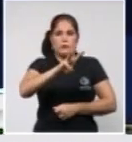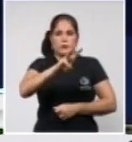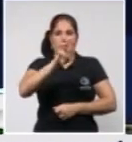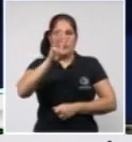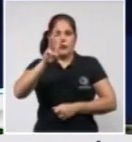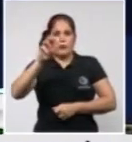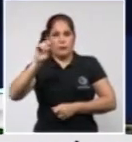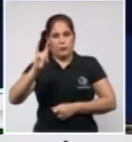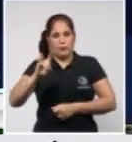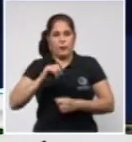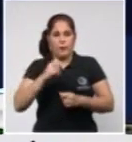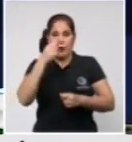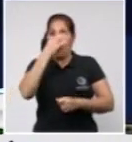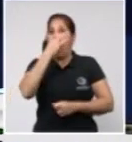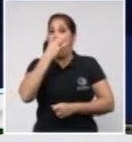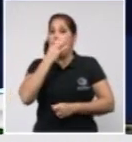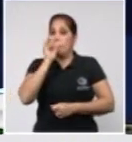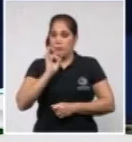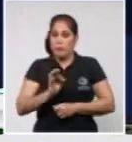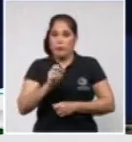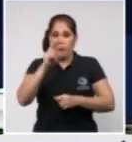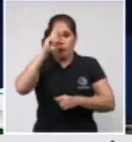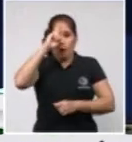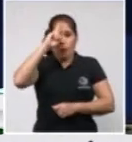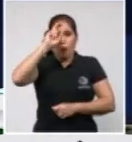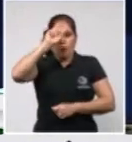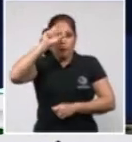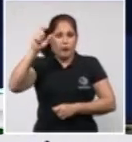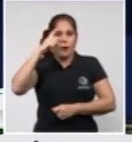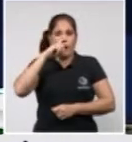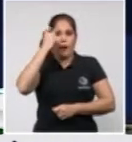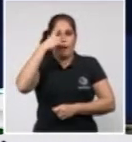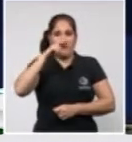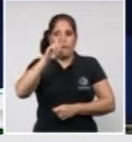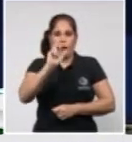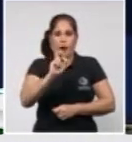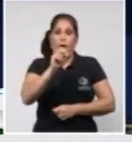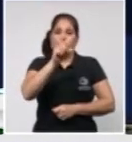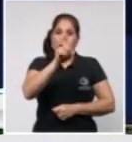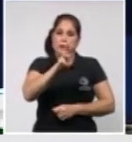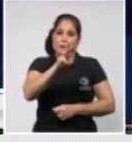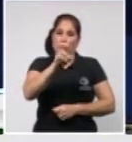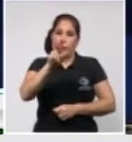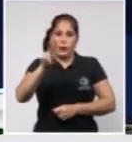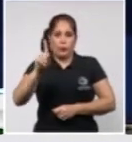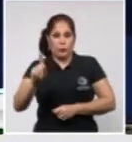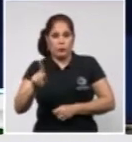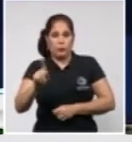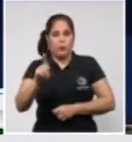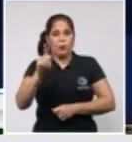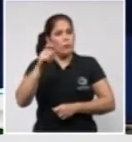321 in the Naval Hospital, 301 in the Molecular Immunology Center,